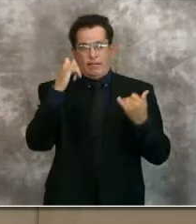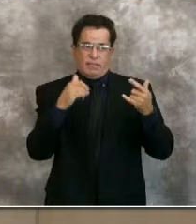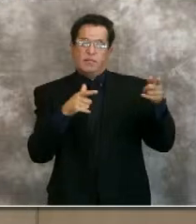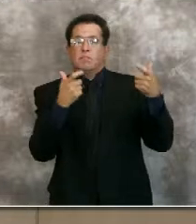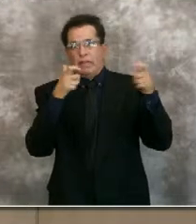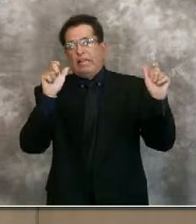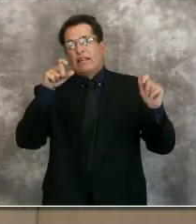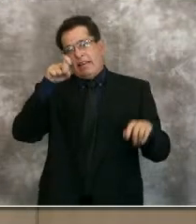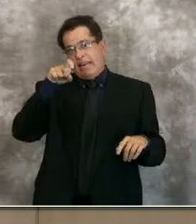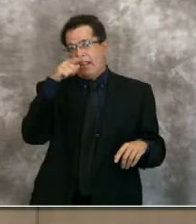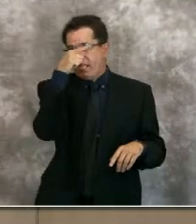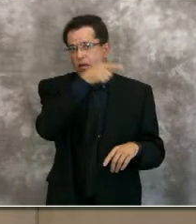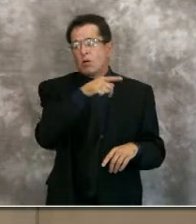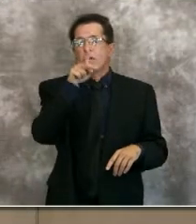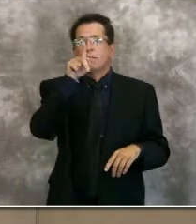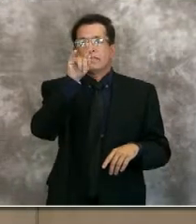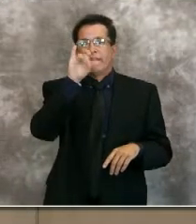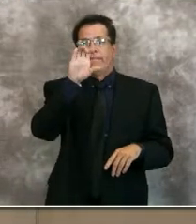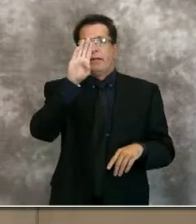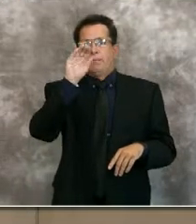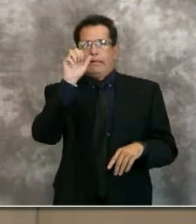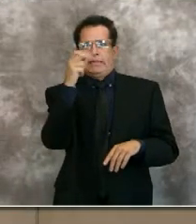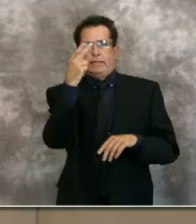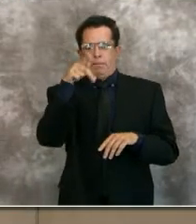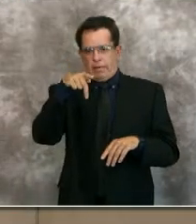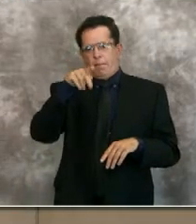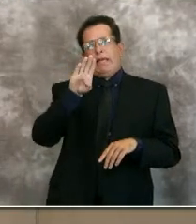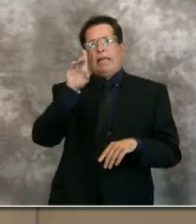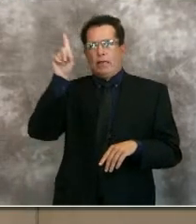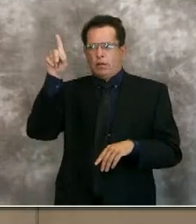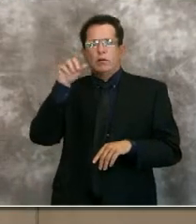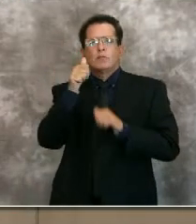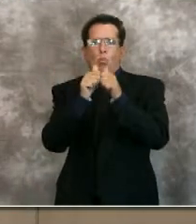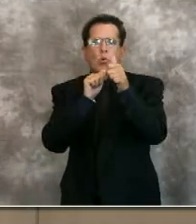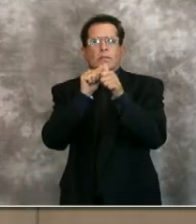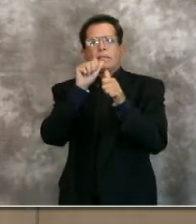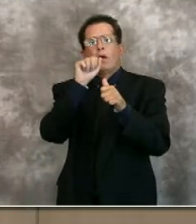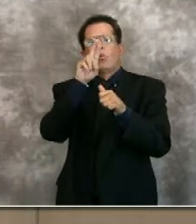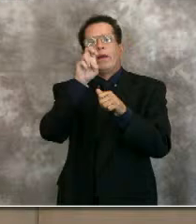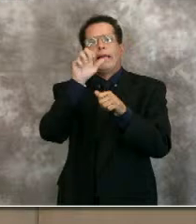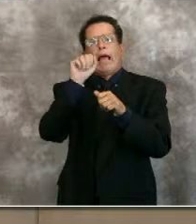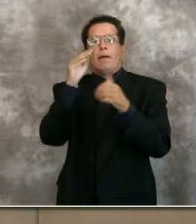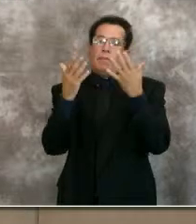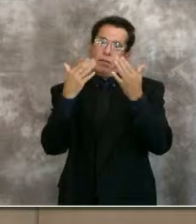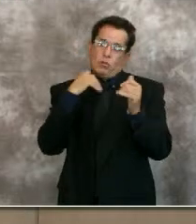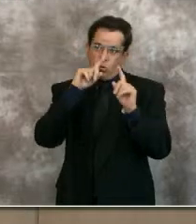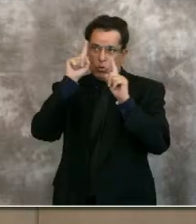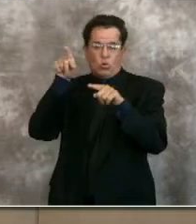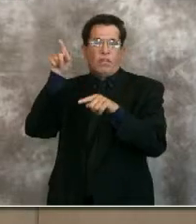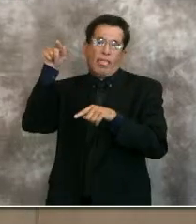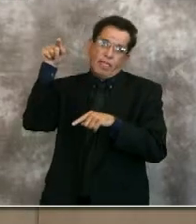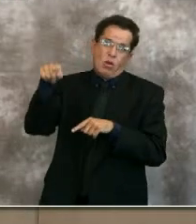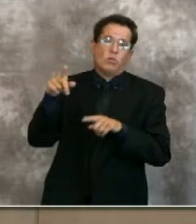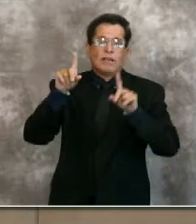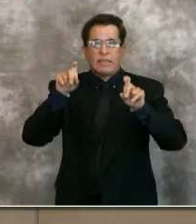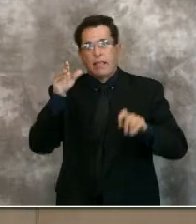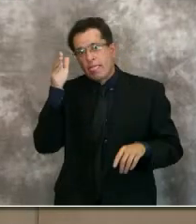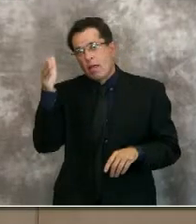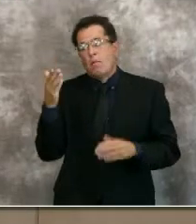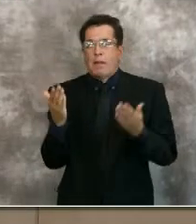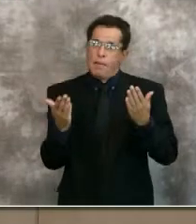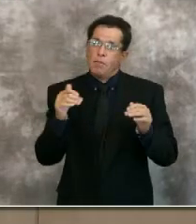area. We're hearing about Pacific Beach, so we're looking at the sports arena, for example, as a future testing site. One that's coming